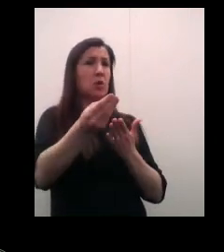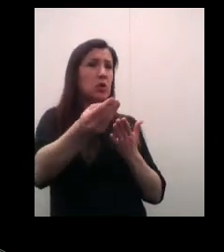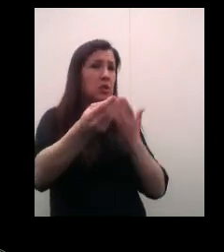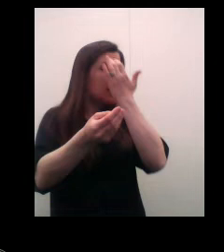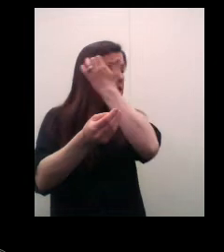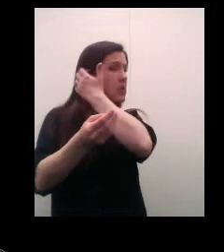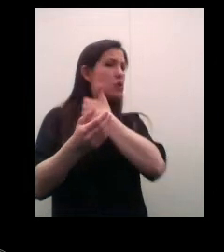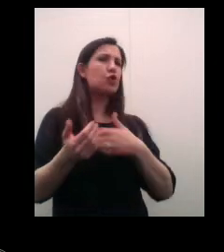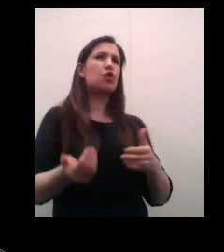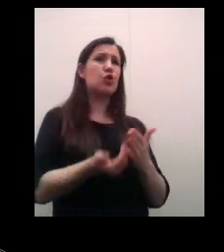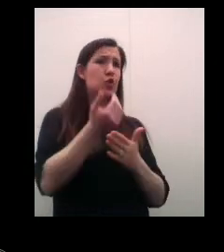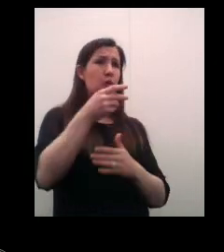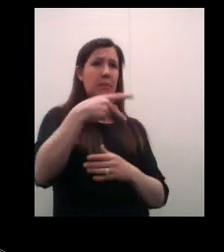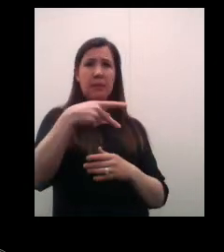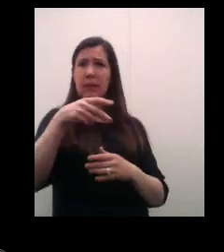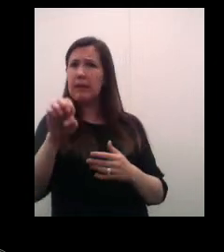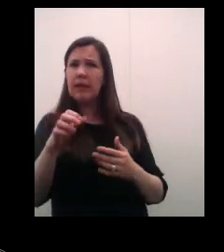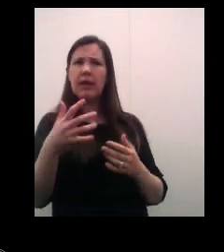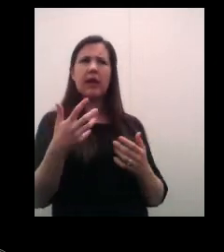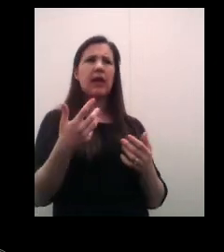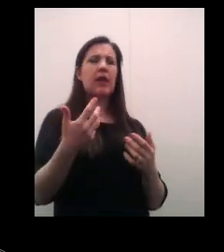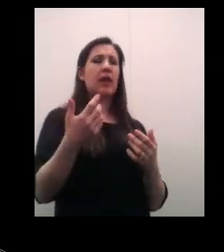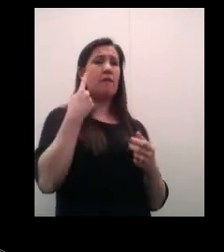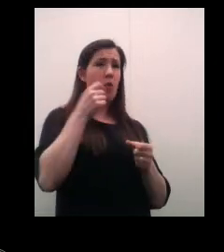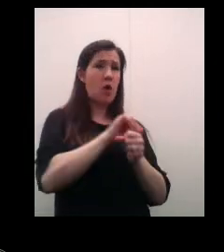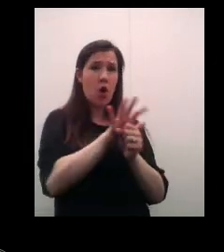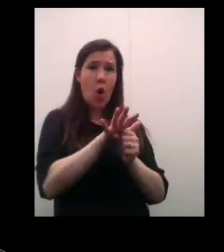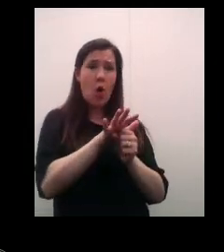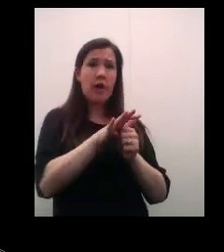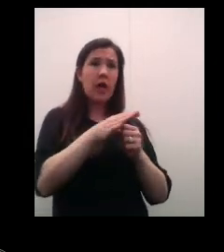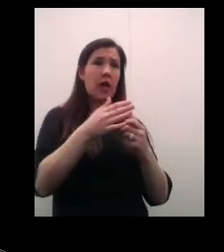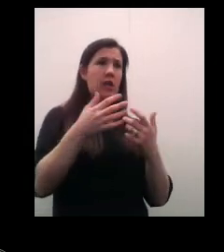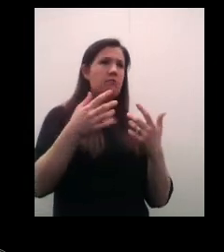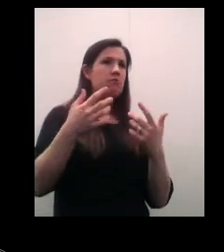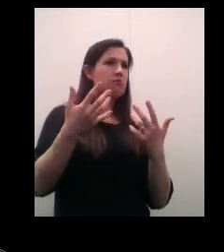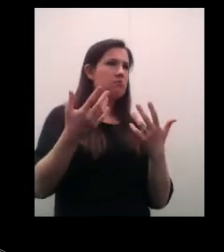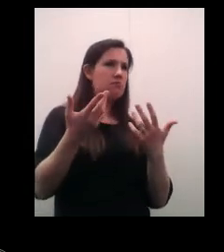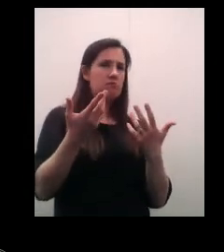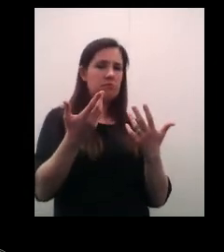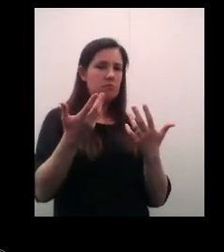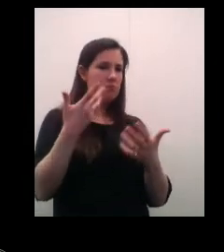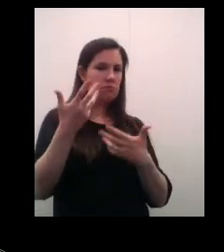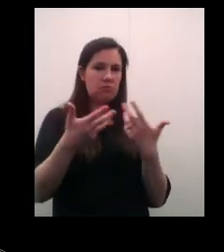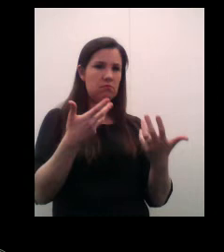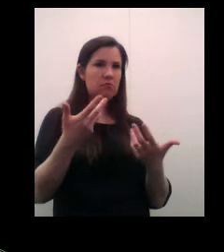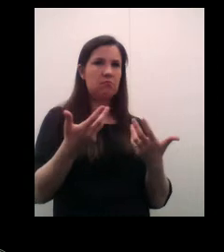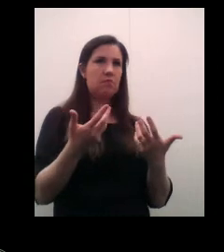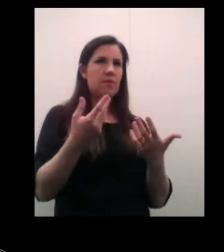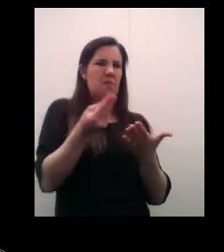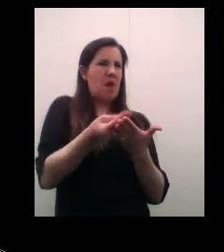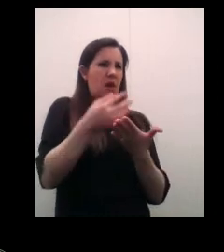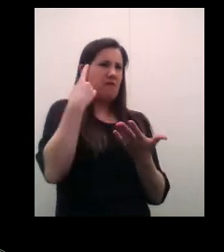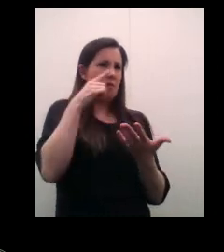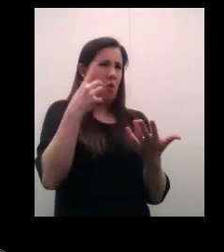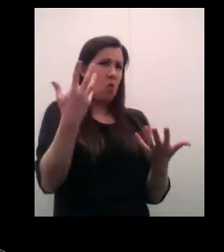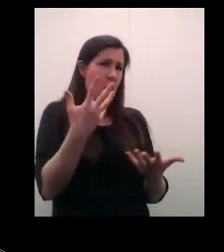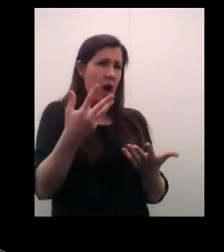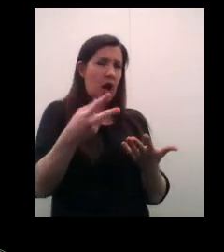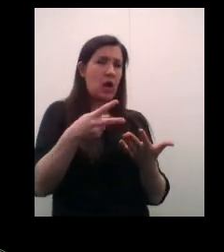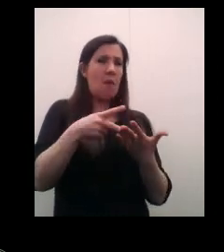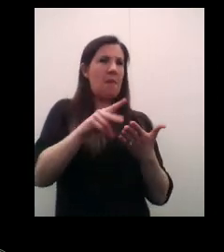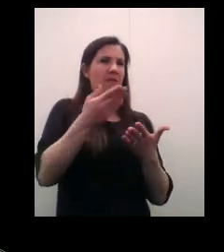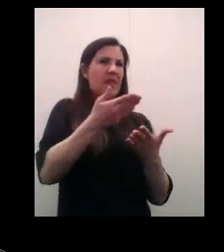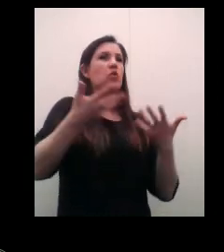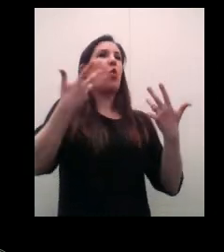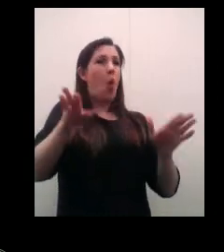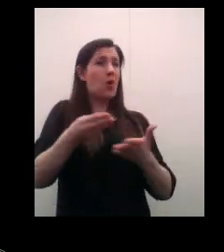new items, PPE, things like that, for the COVID battle, or are you kind of using that to help already pay for items that you've